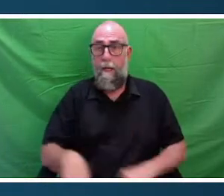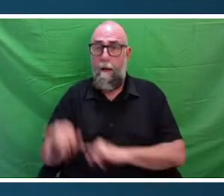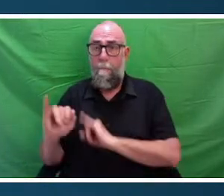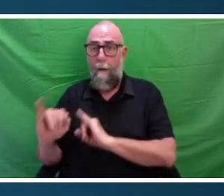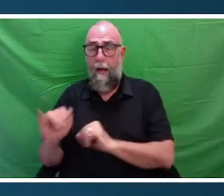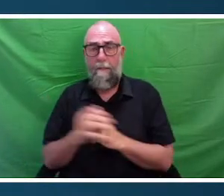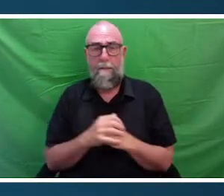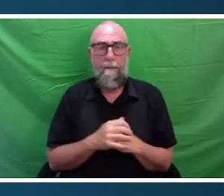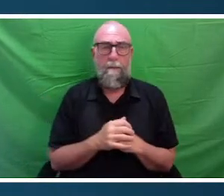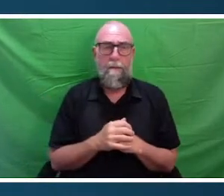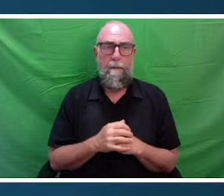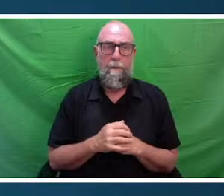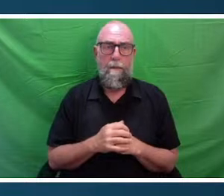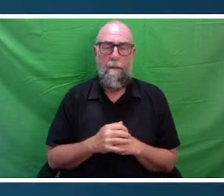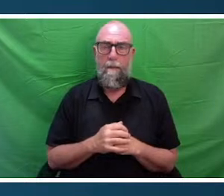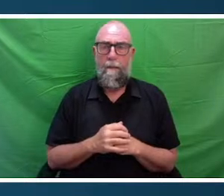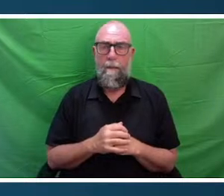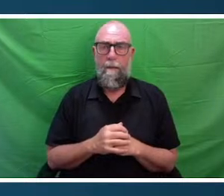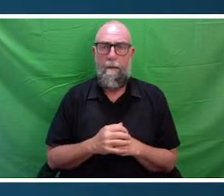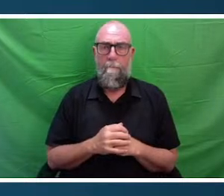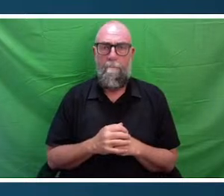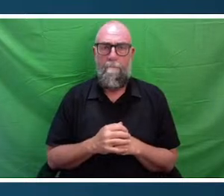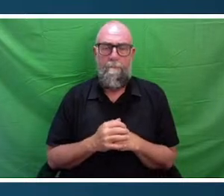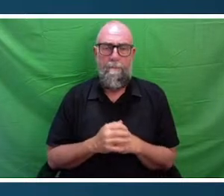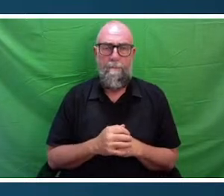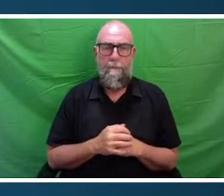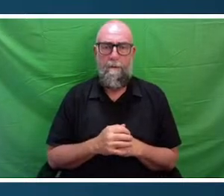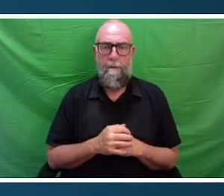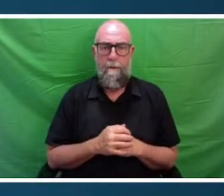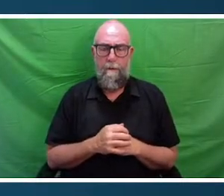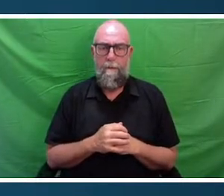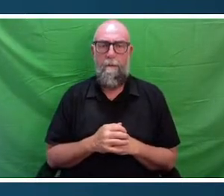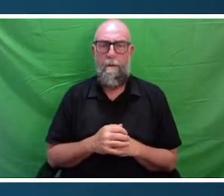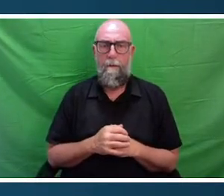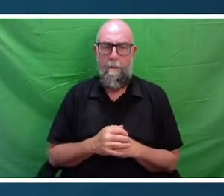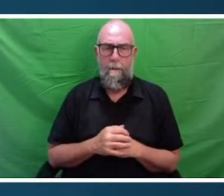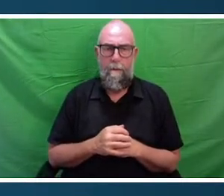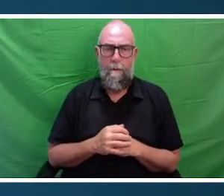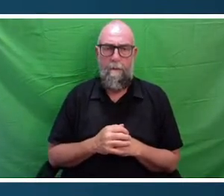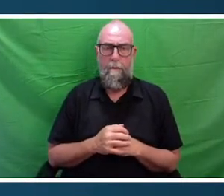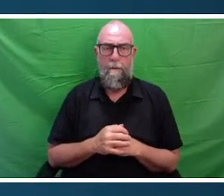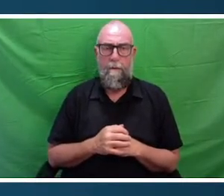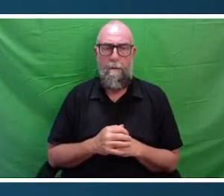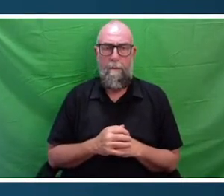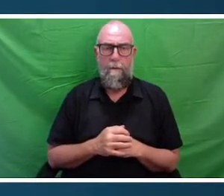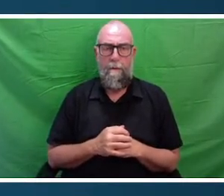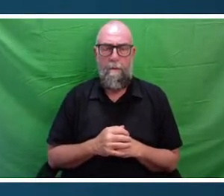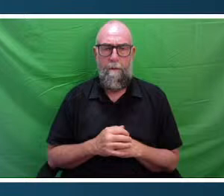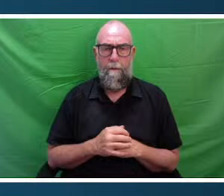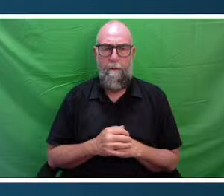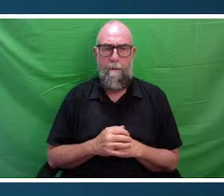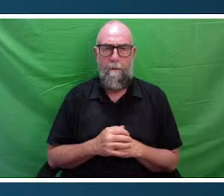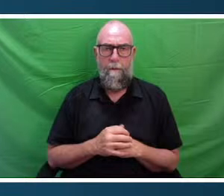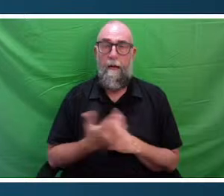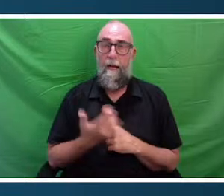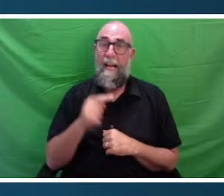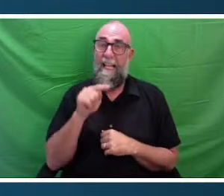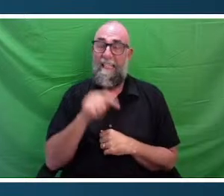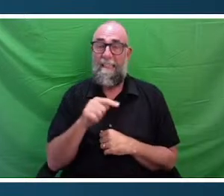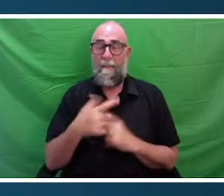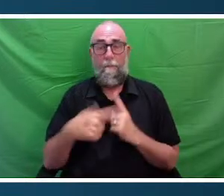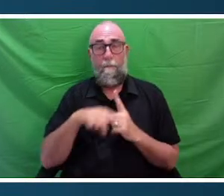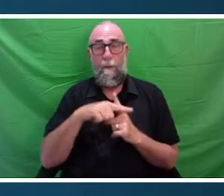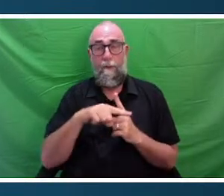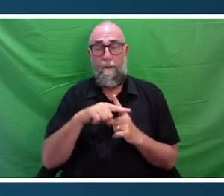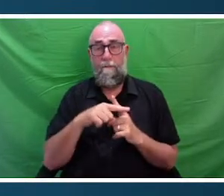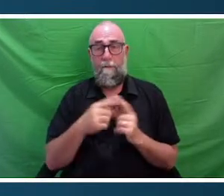but overall it is a positive story, and that's why the key message that I want to you, the audience, to take